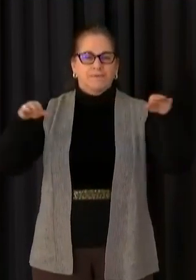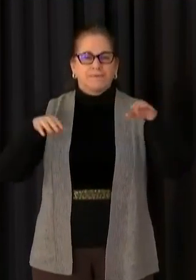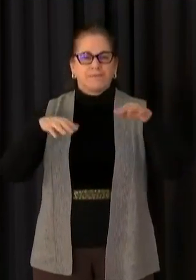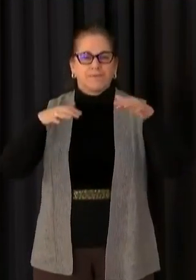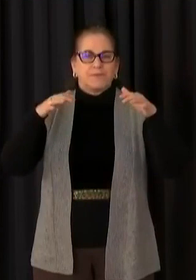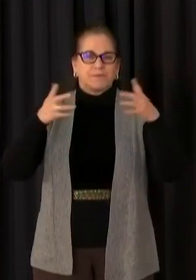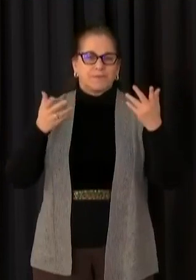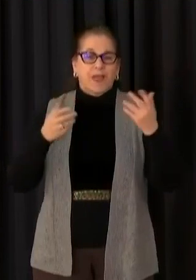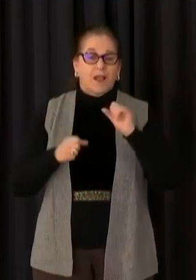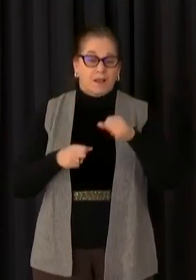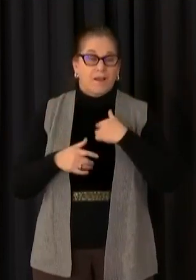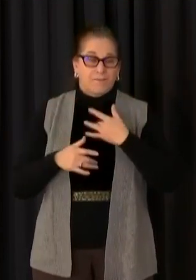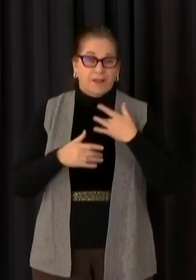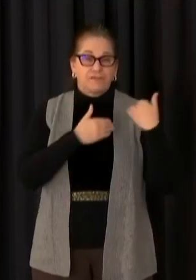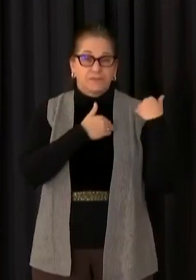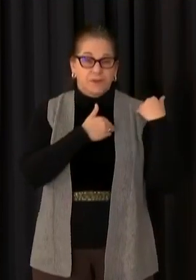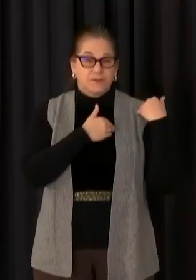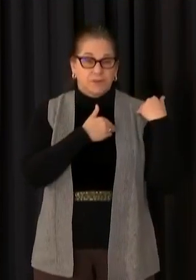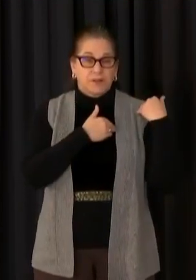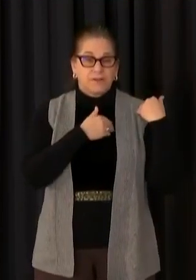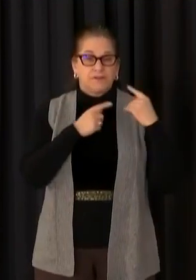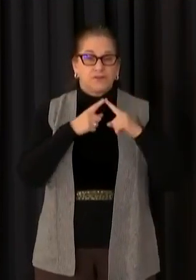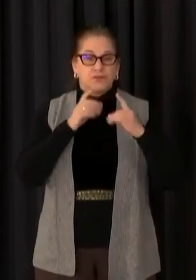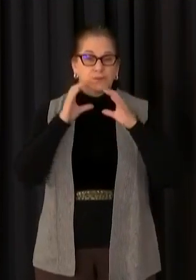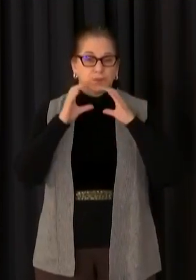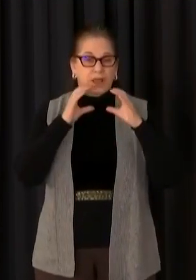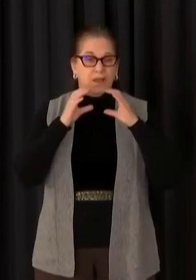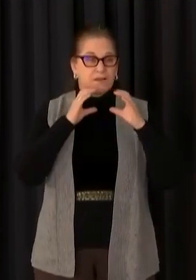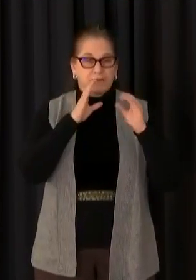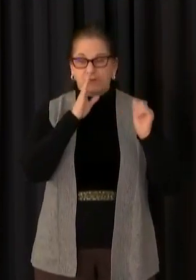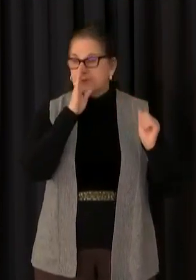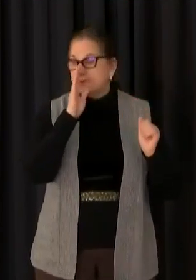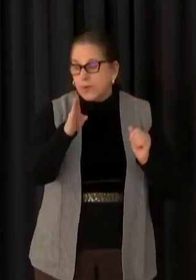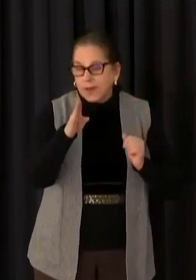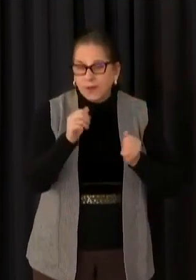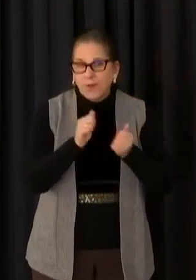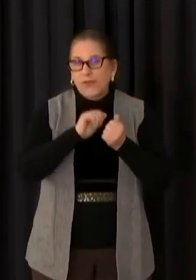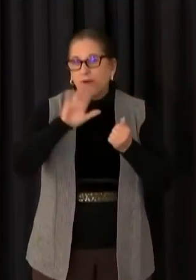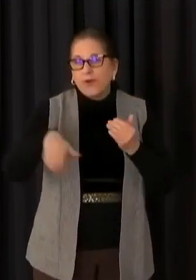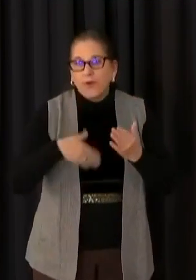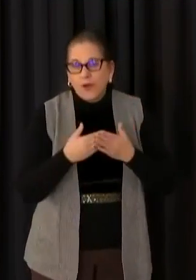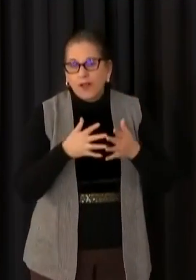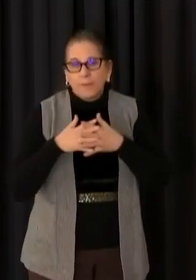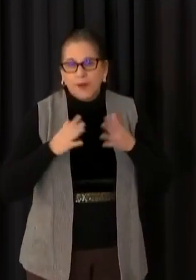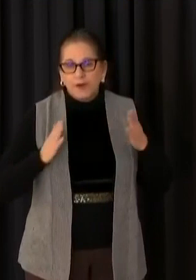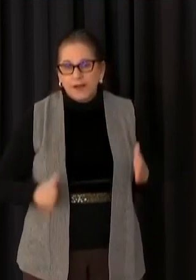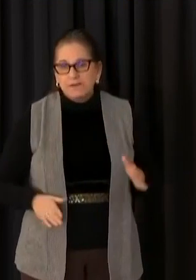feel a responsibility to also communicate directly with the American people. I have